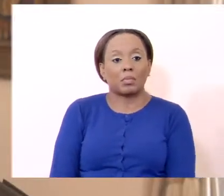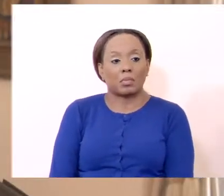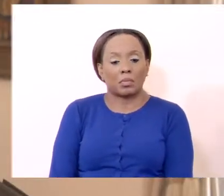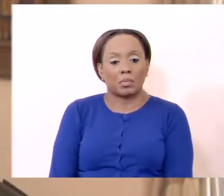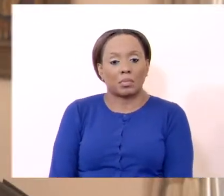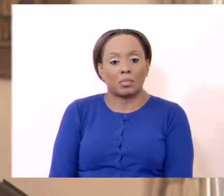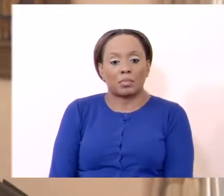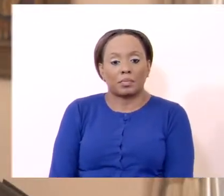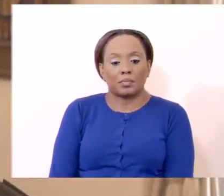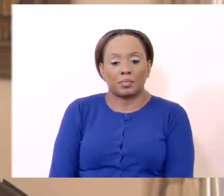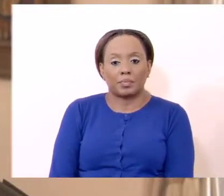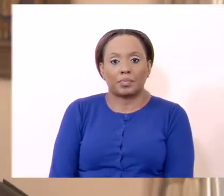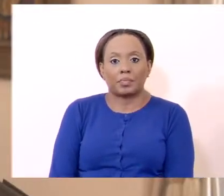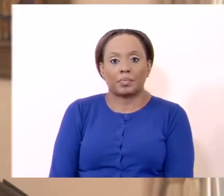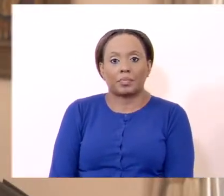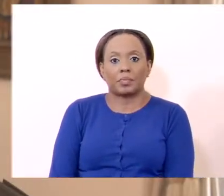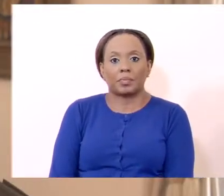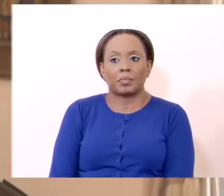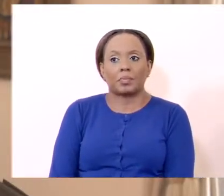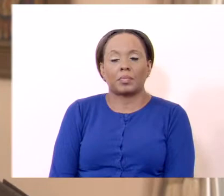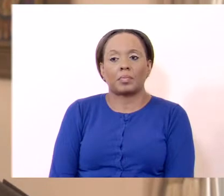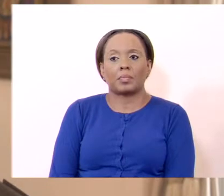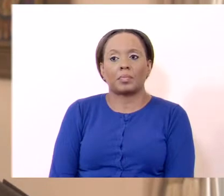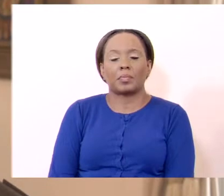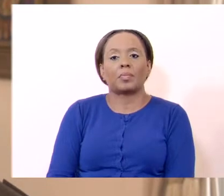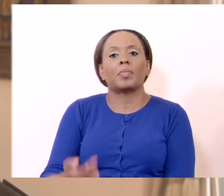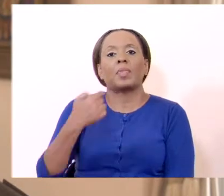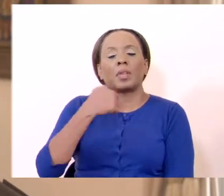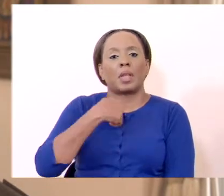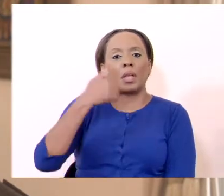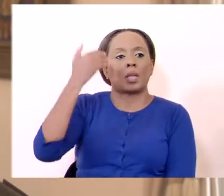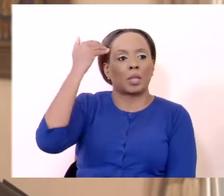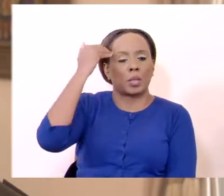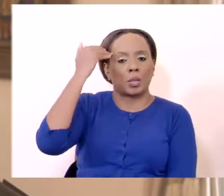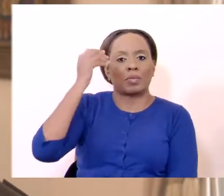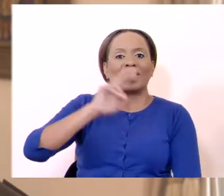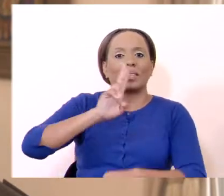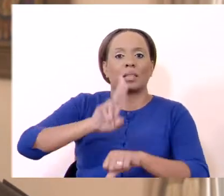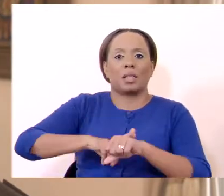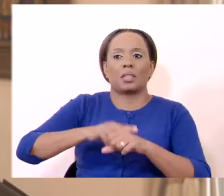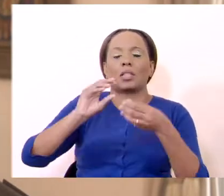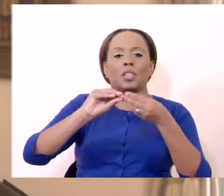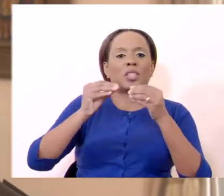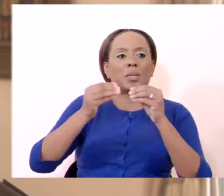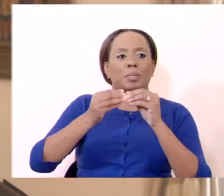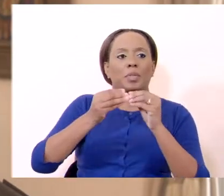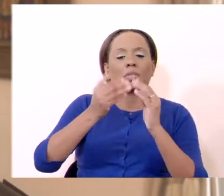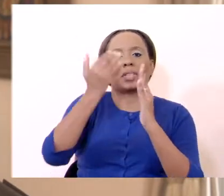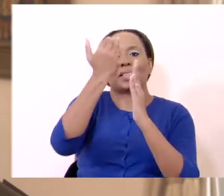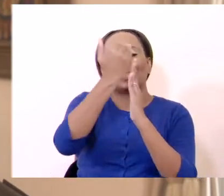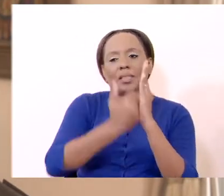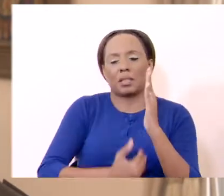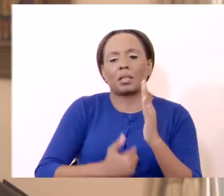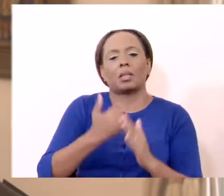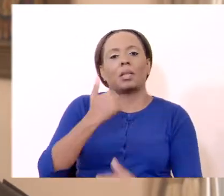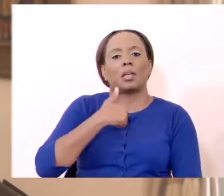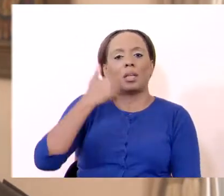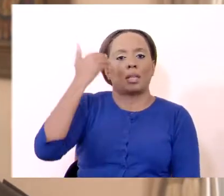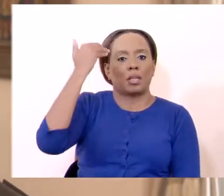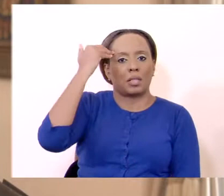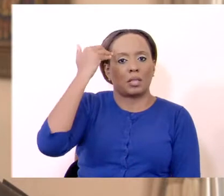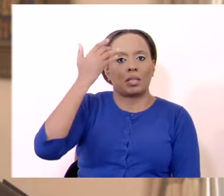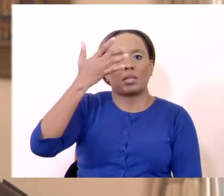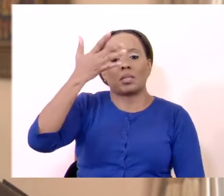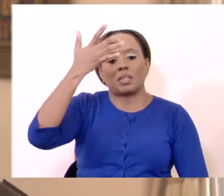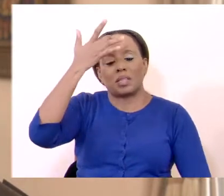that there is a national fascination with numbers. It is not surprising that sick people in the country